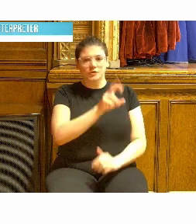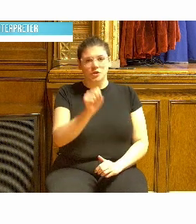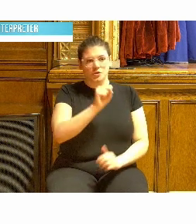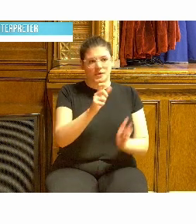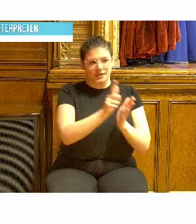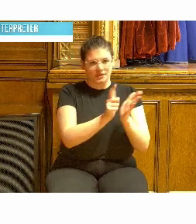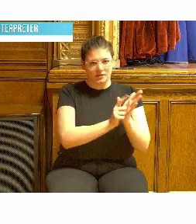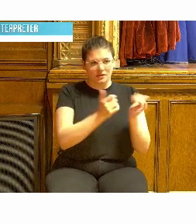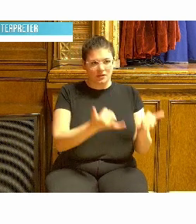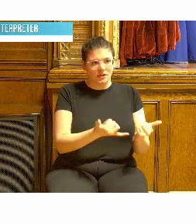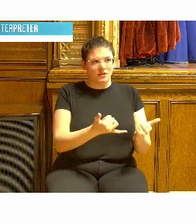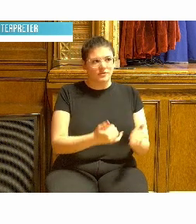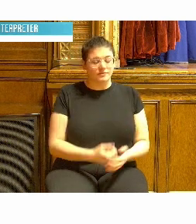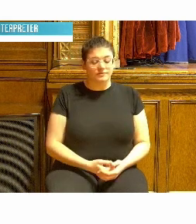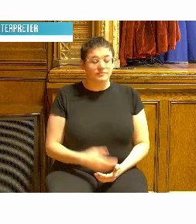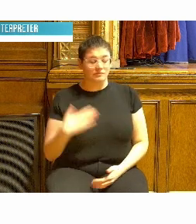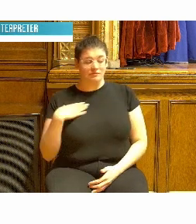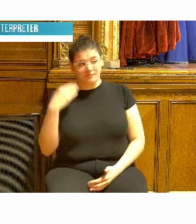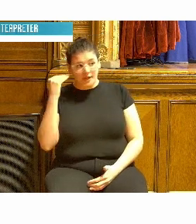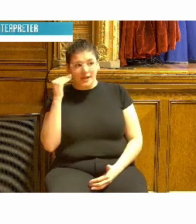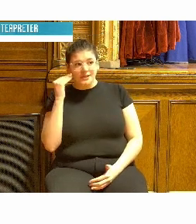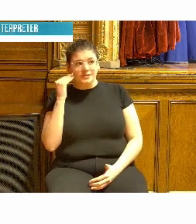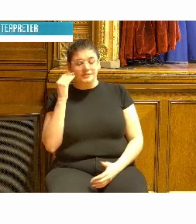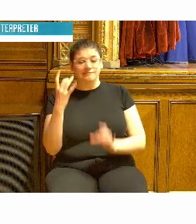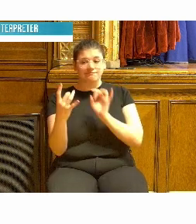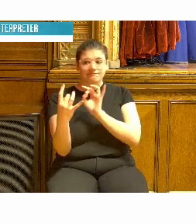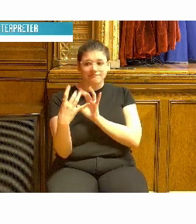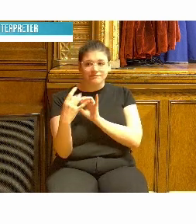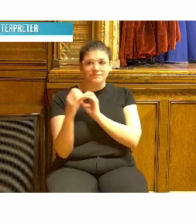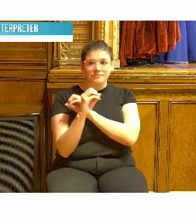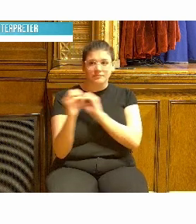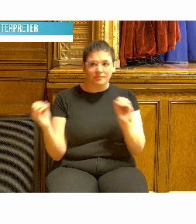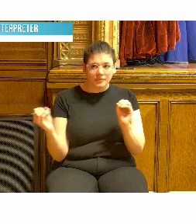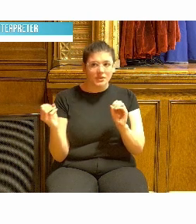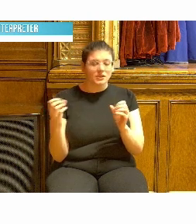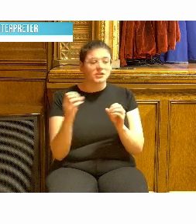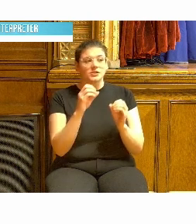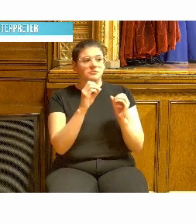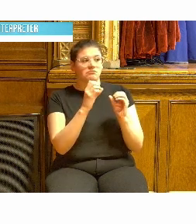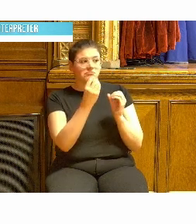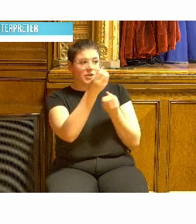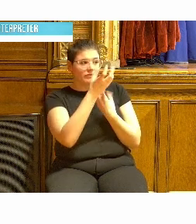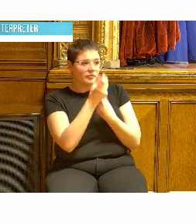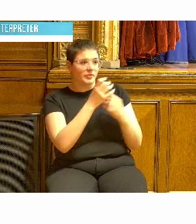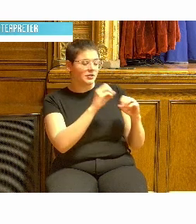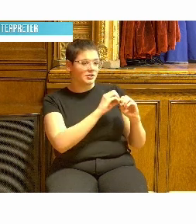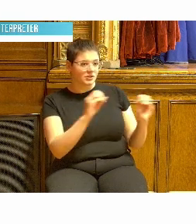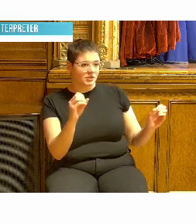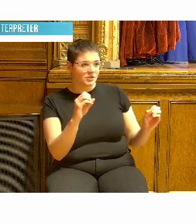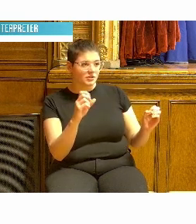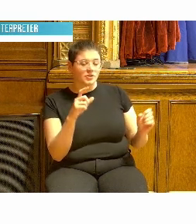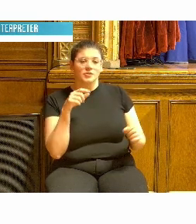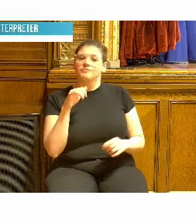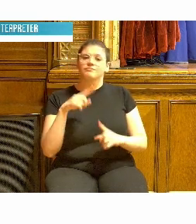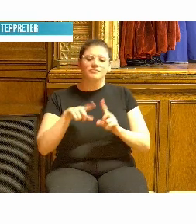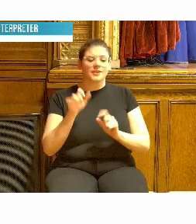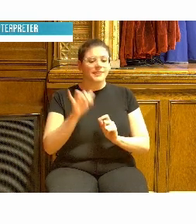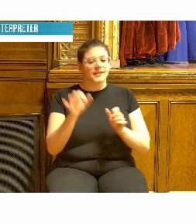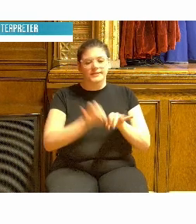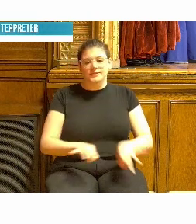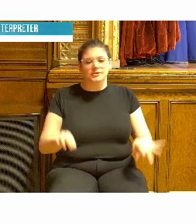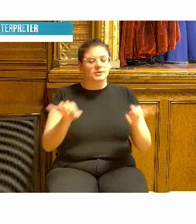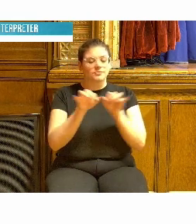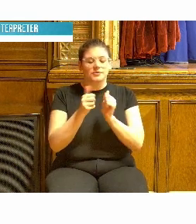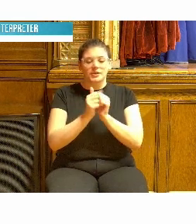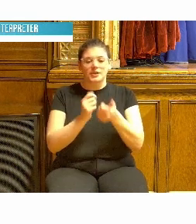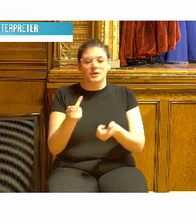received any information regarding that, no feedback from the commission regarding that, which is imperative to how we move, because there's no